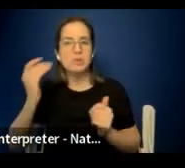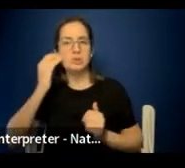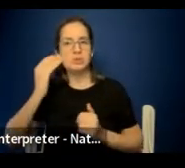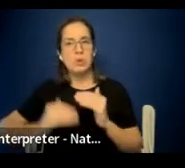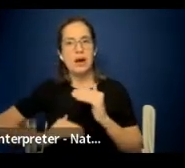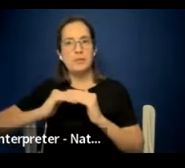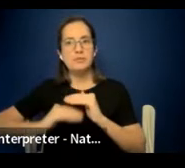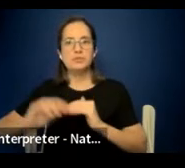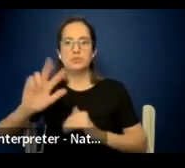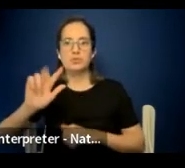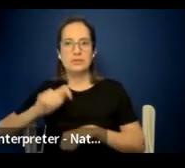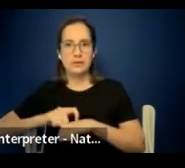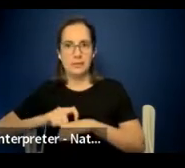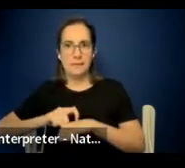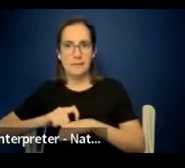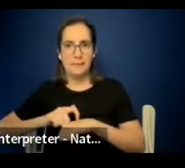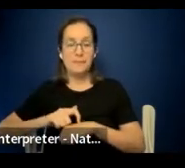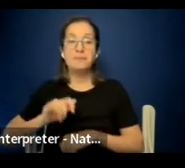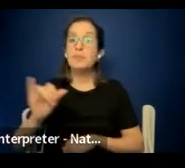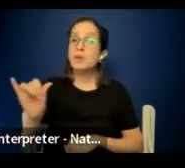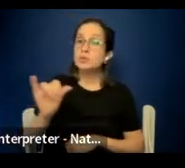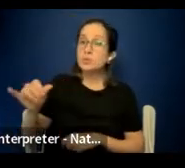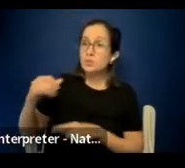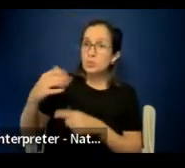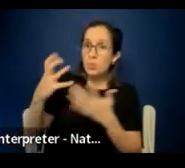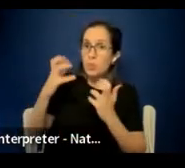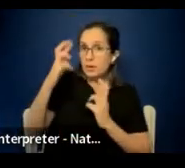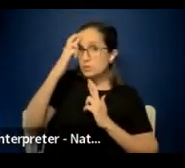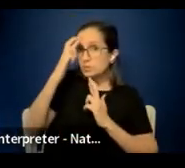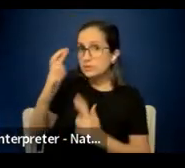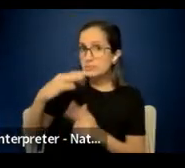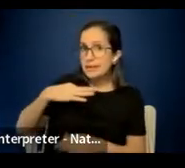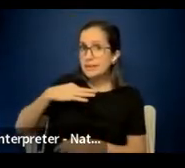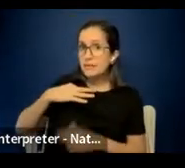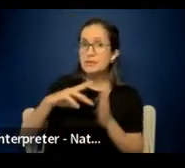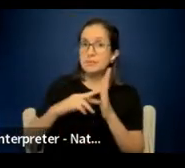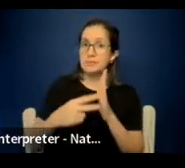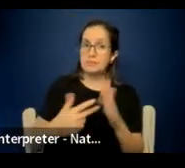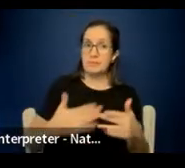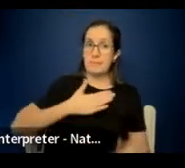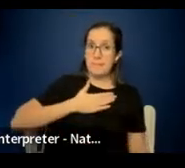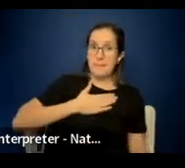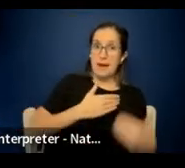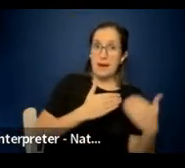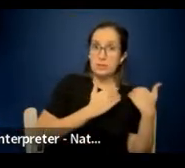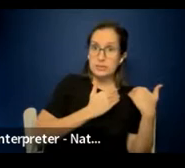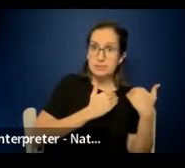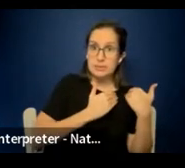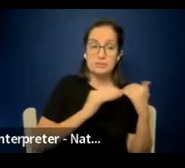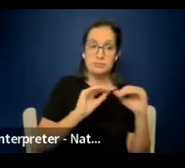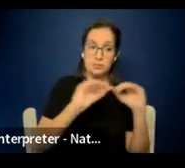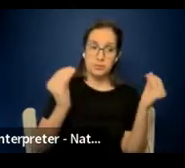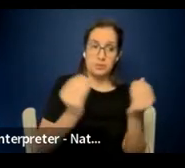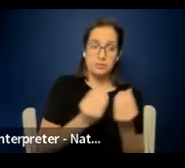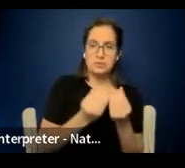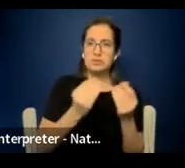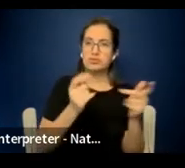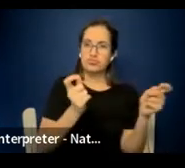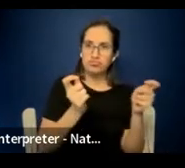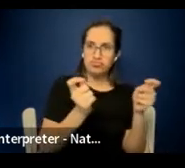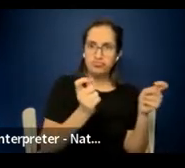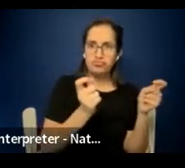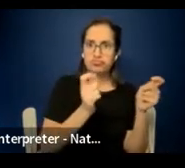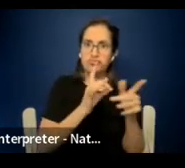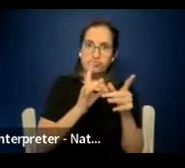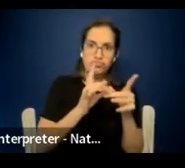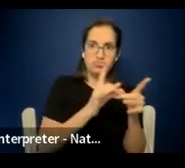it's really important that you sort of coordinate within the organization. You know, think about the experience from a volunteer side. If they've